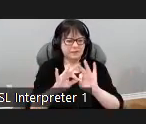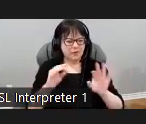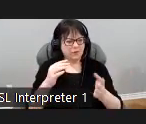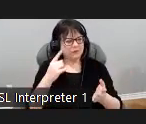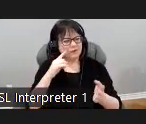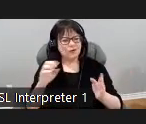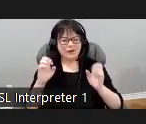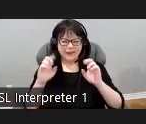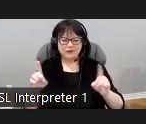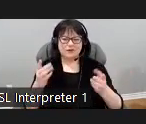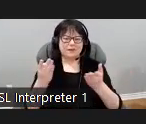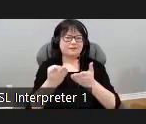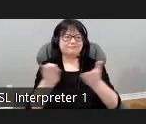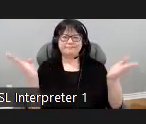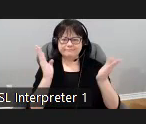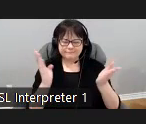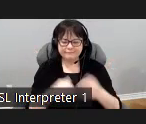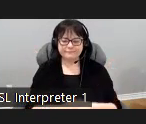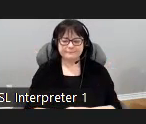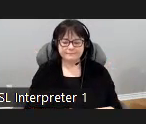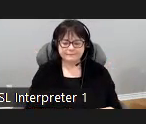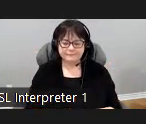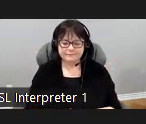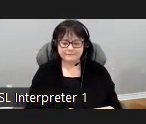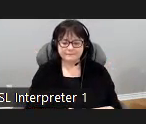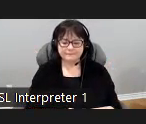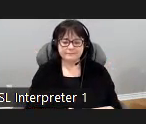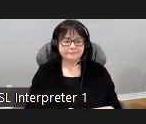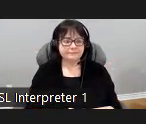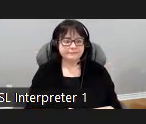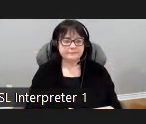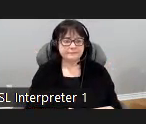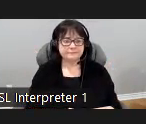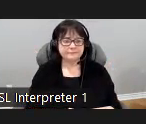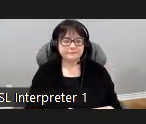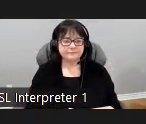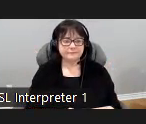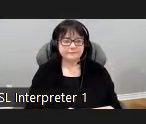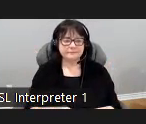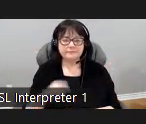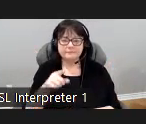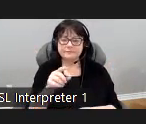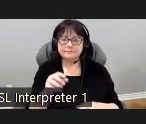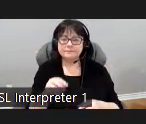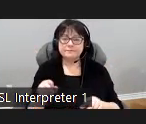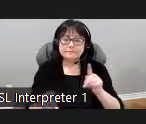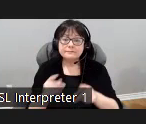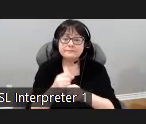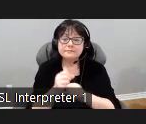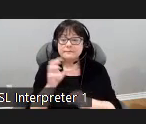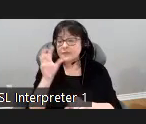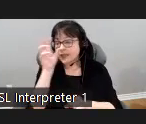place. So, again, we're seeing collisions happening here around assumptions about dementia and Pat's